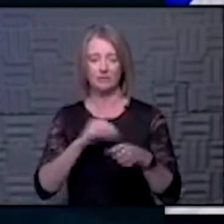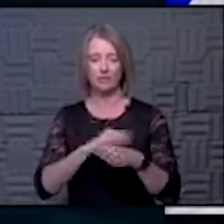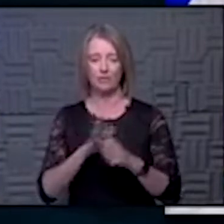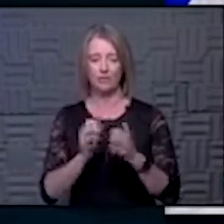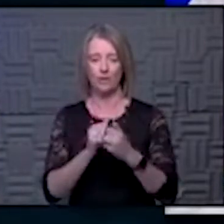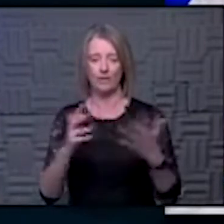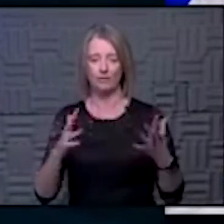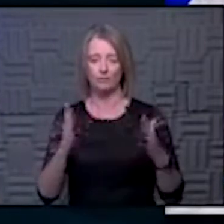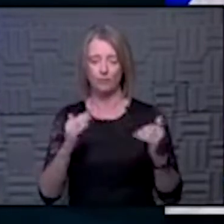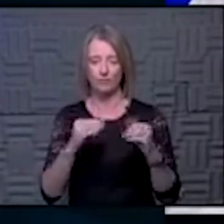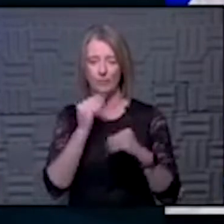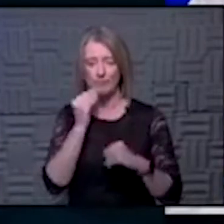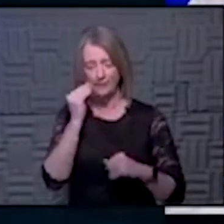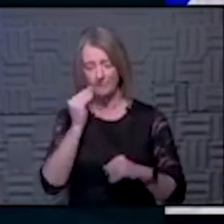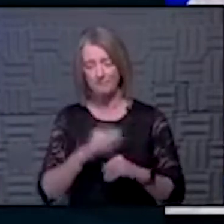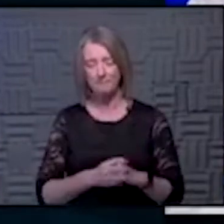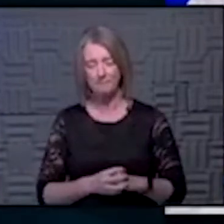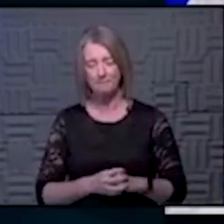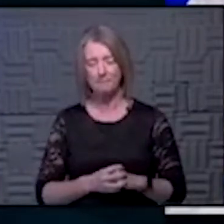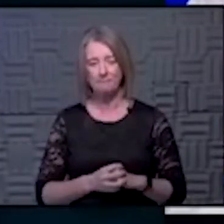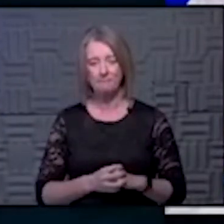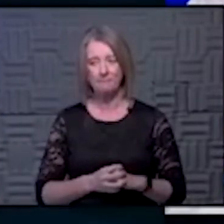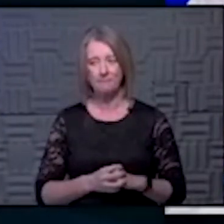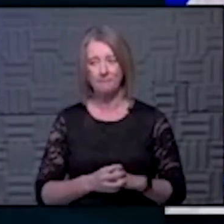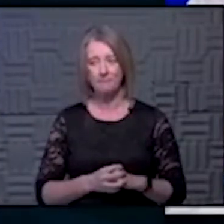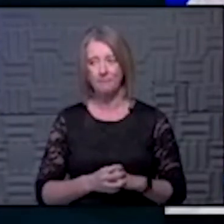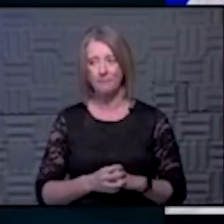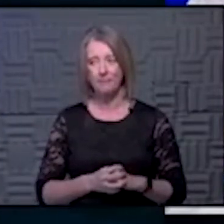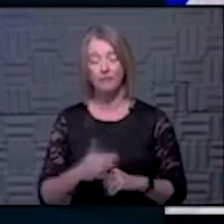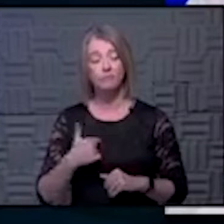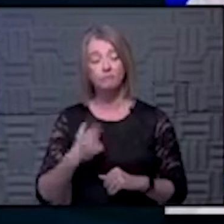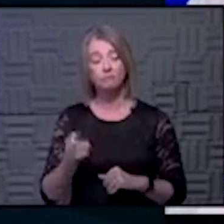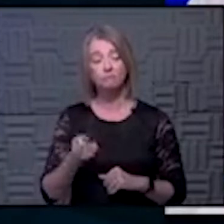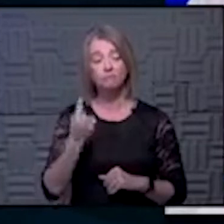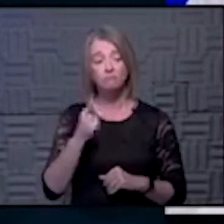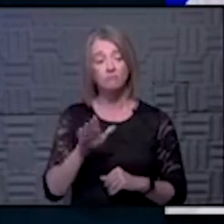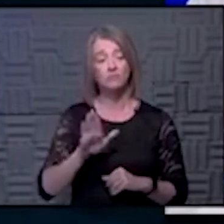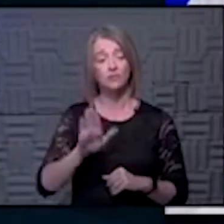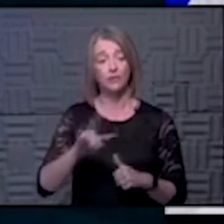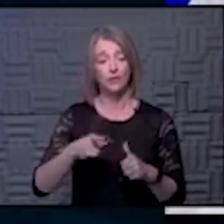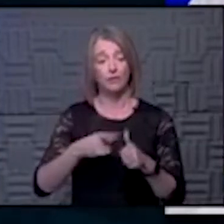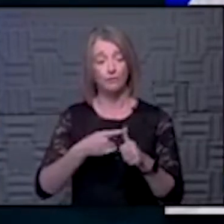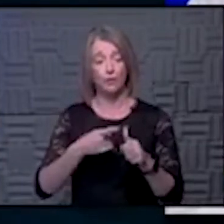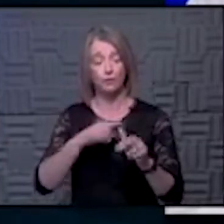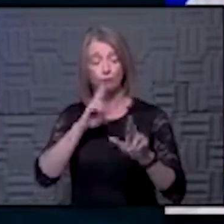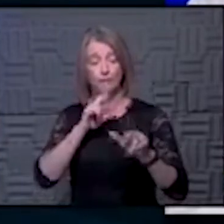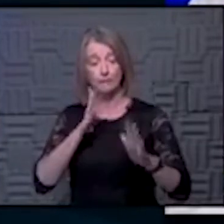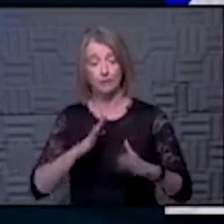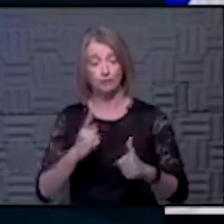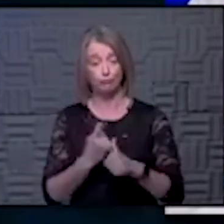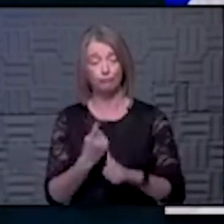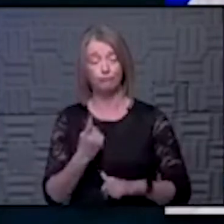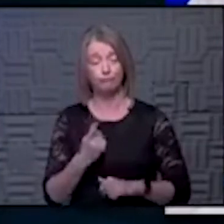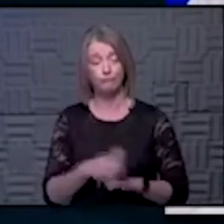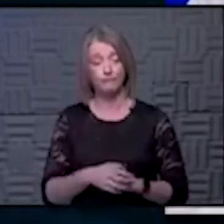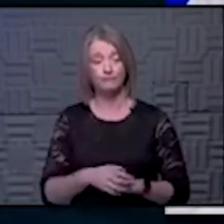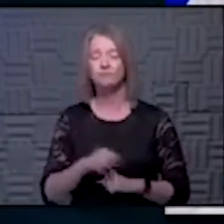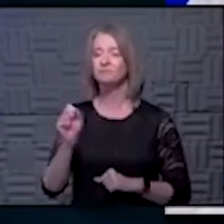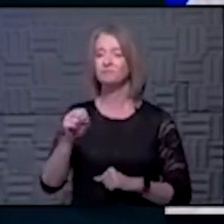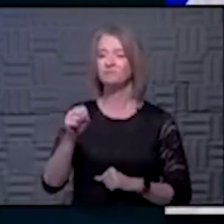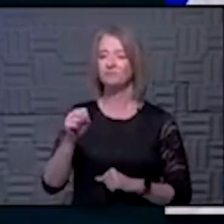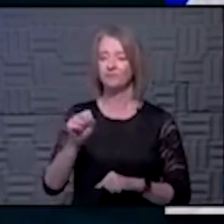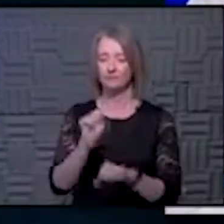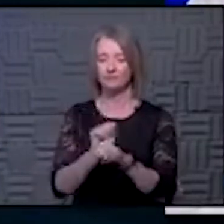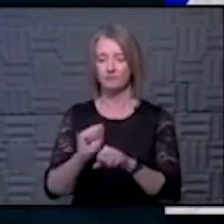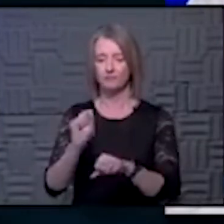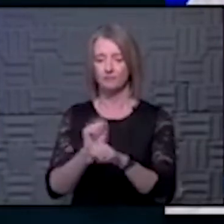without too much trouble at home, it sounds like. I understand you are a first responder as well? Yes, sir. I